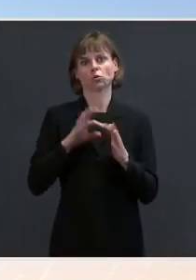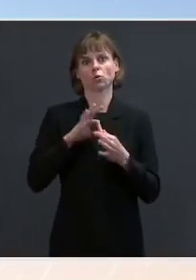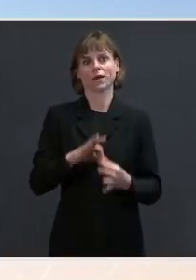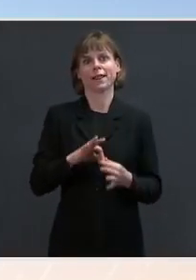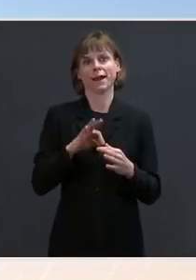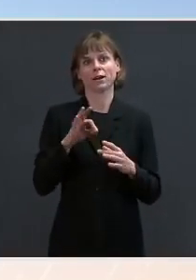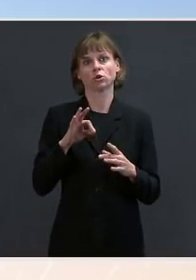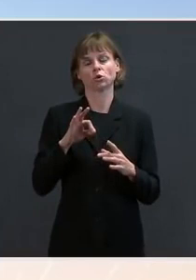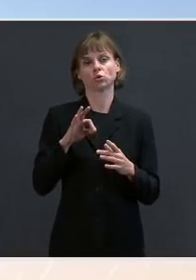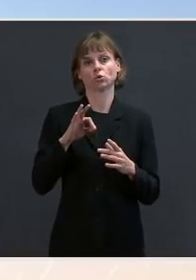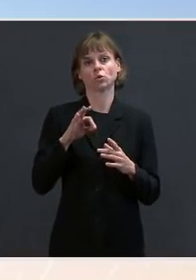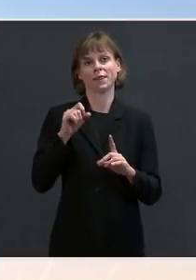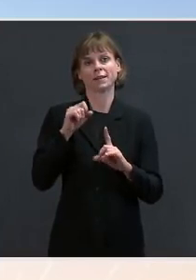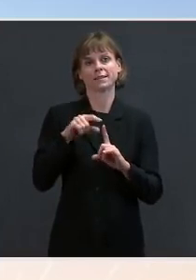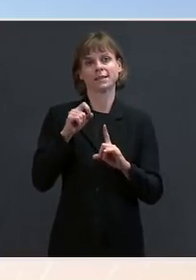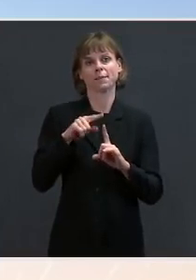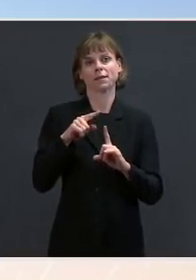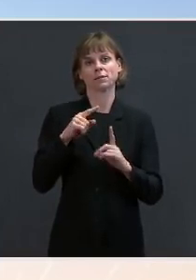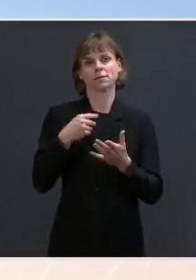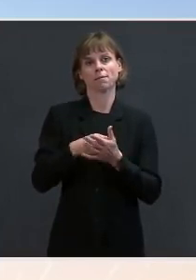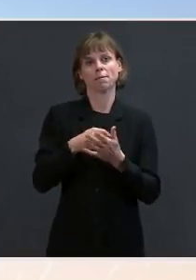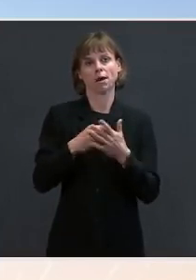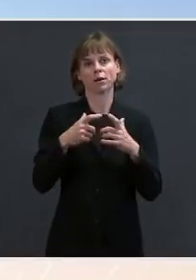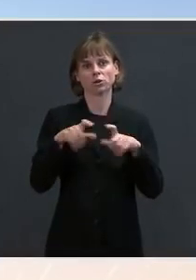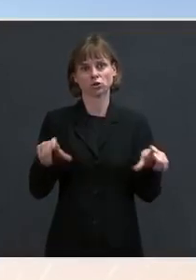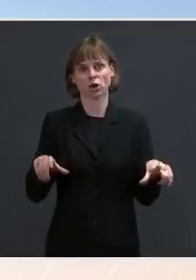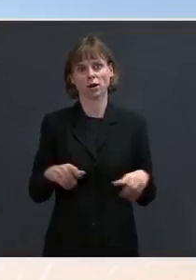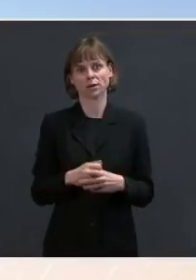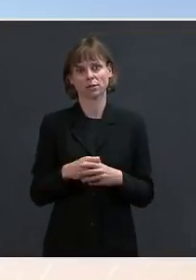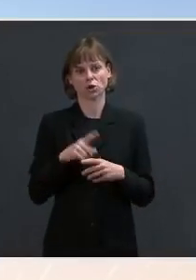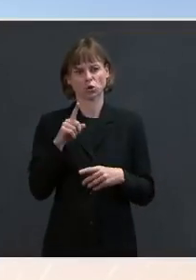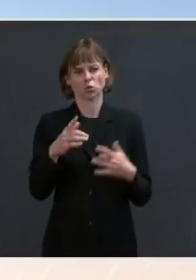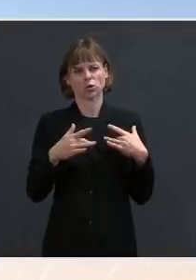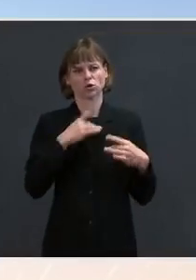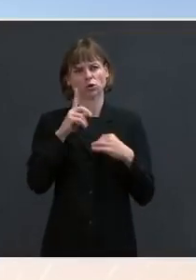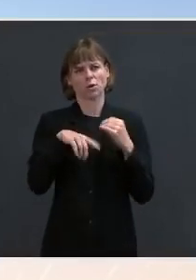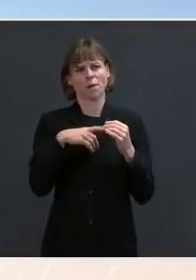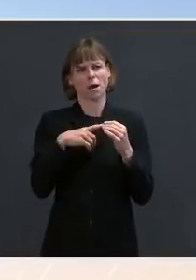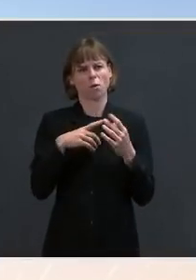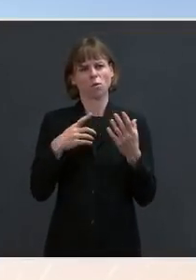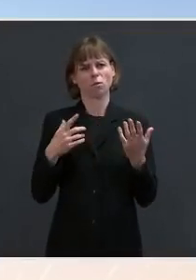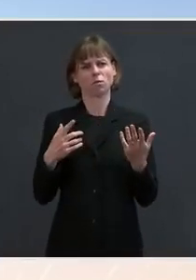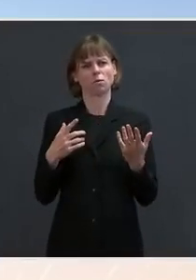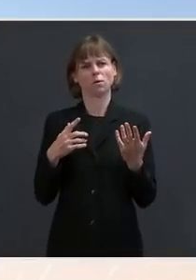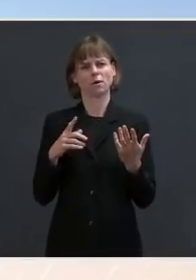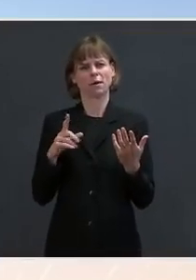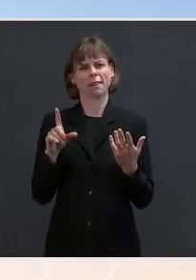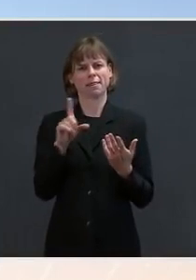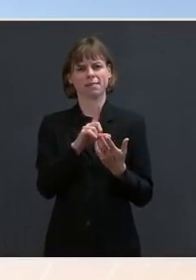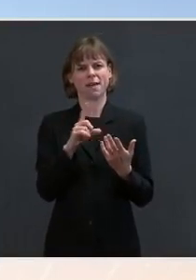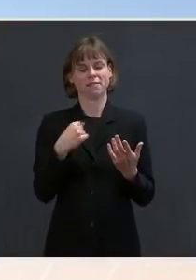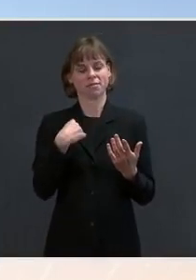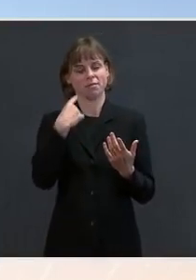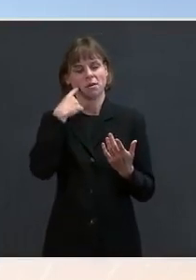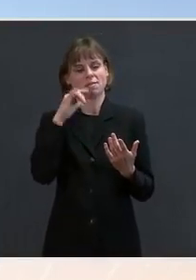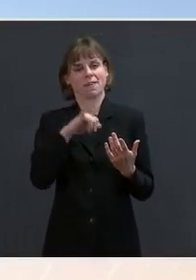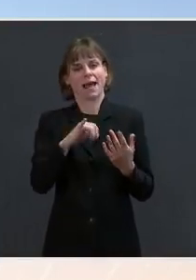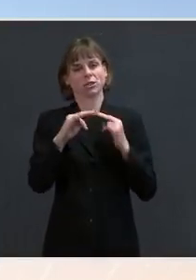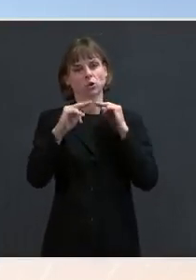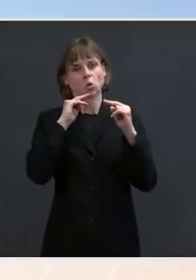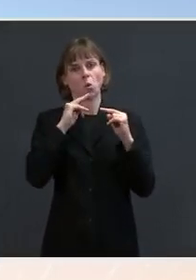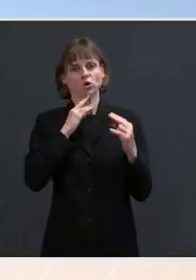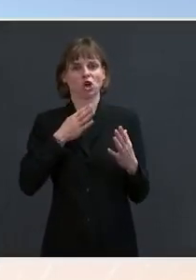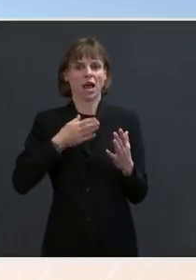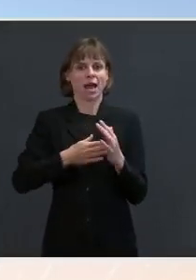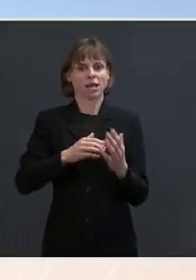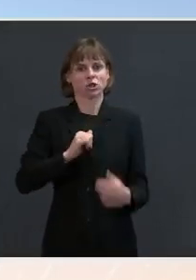moderate Democrats on board. But are you concerned at all about the left on this, that they see this as negotiating against yourself